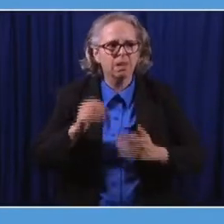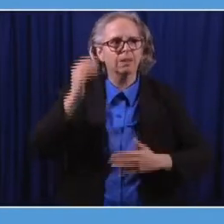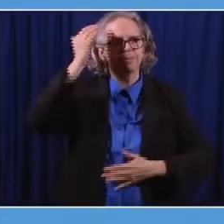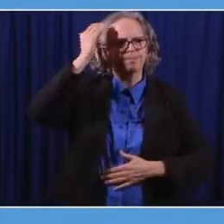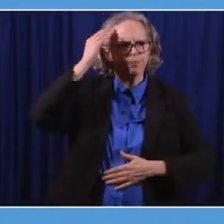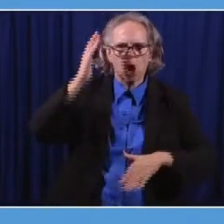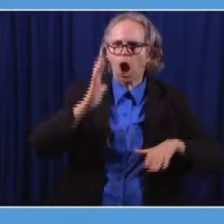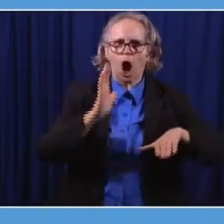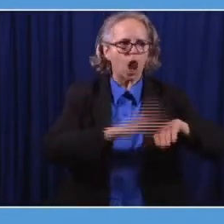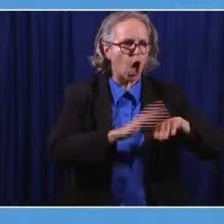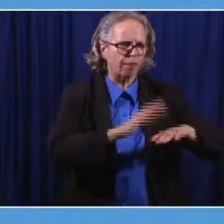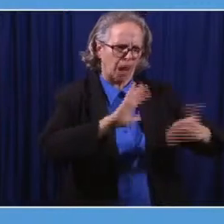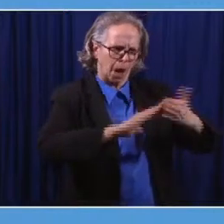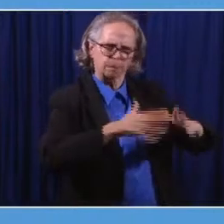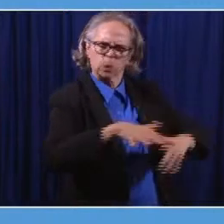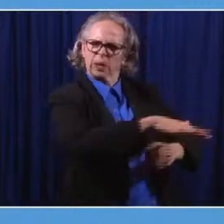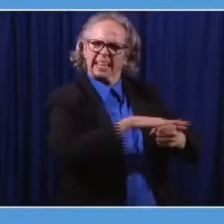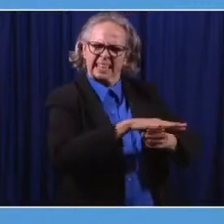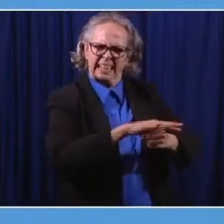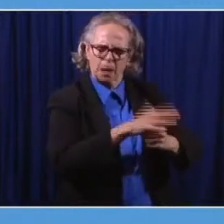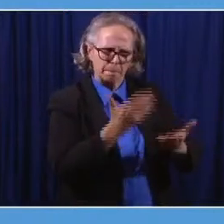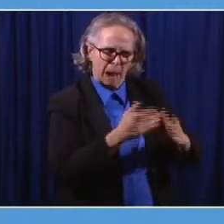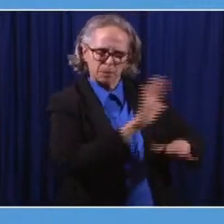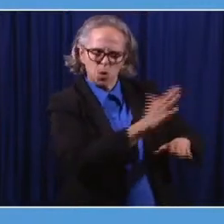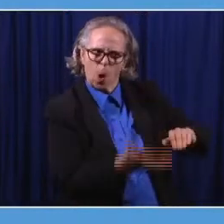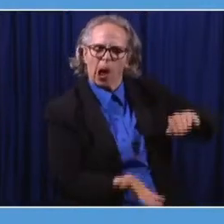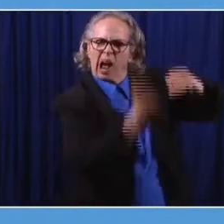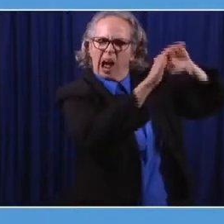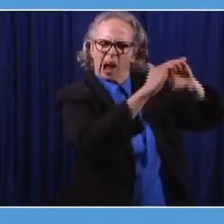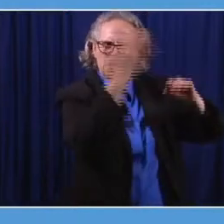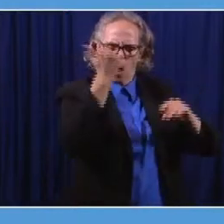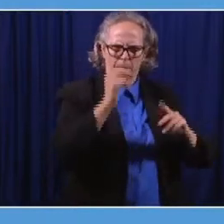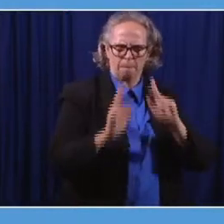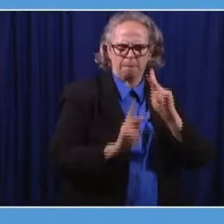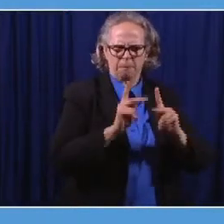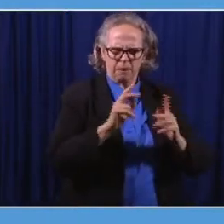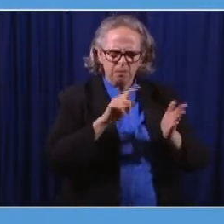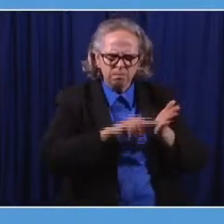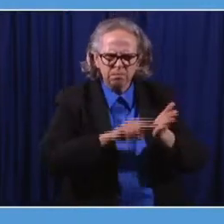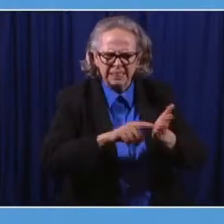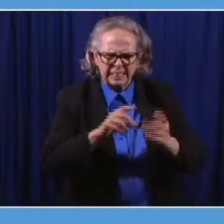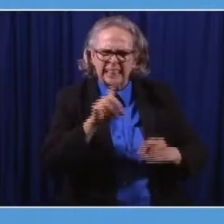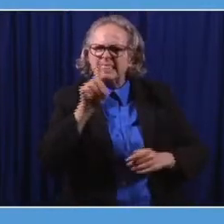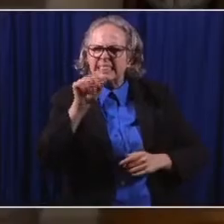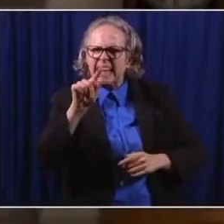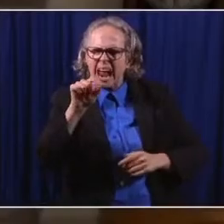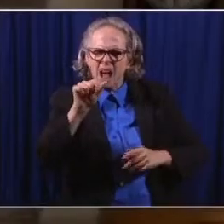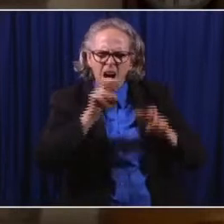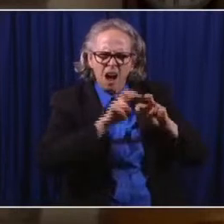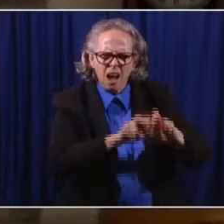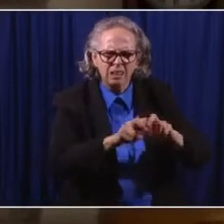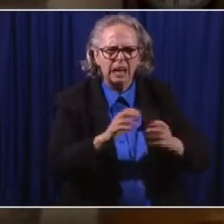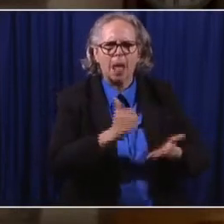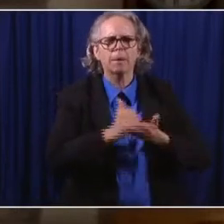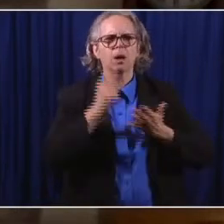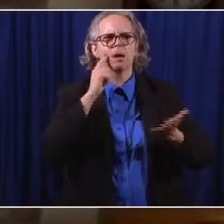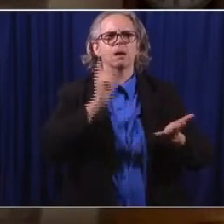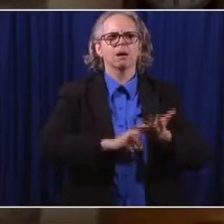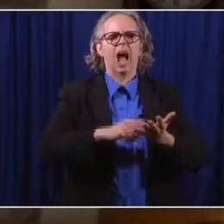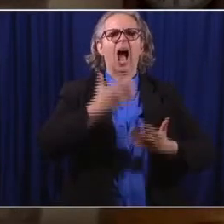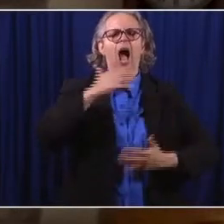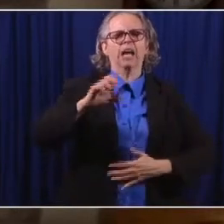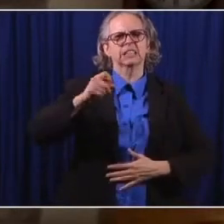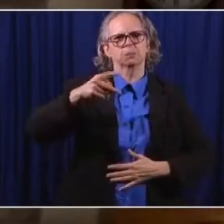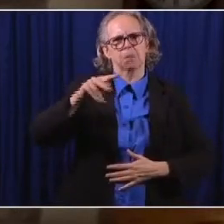cases, monitor case data, and interventions in potential hotspots. It also will help us target high-risk settings